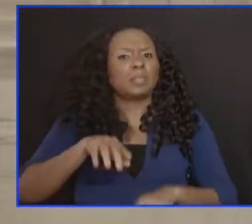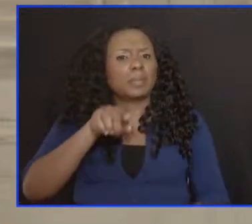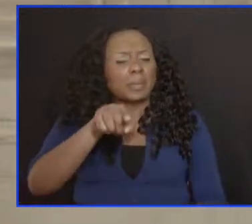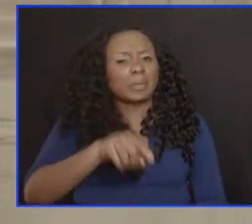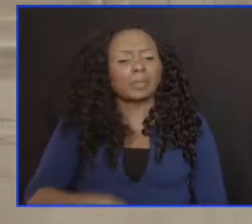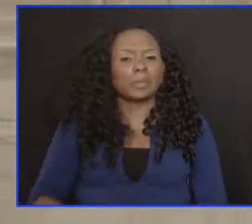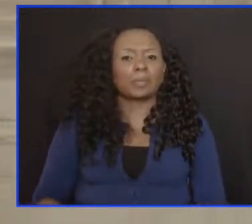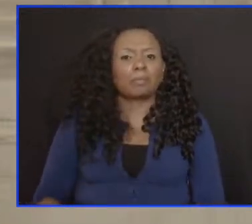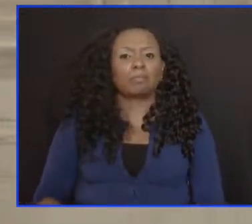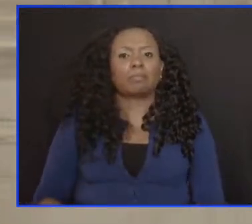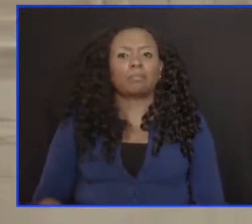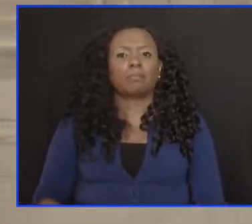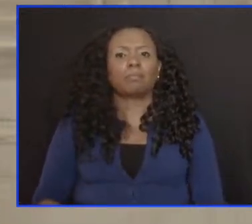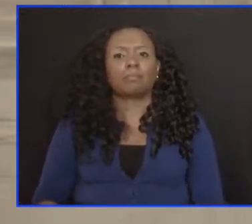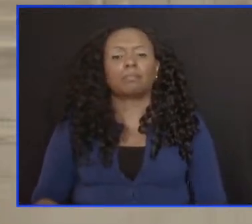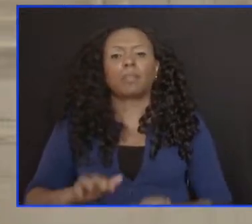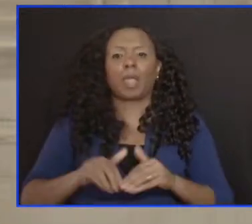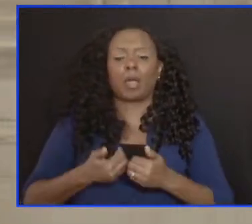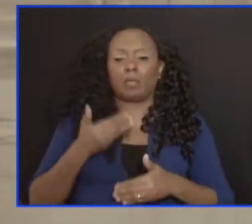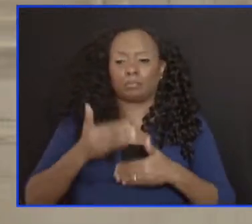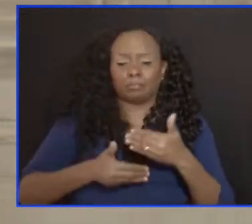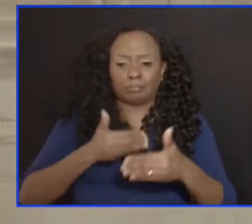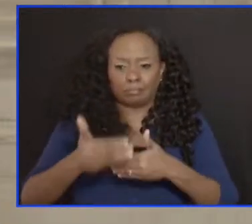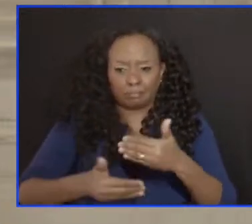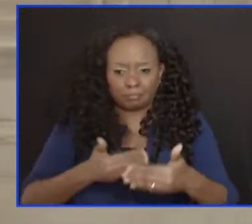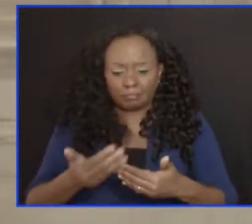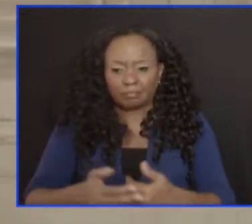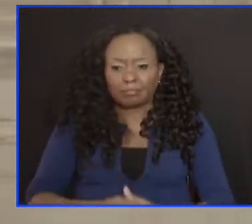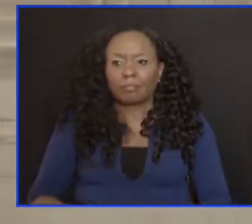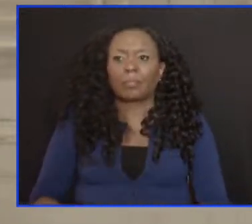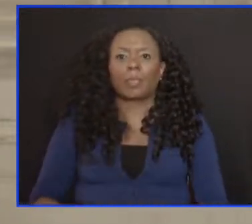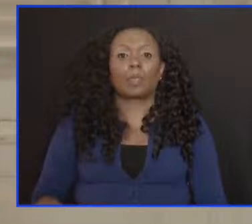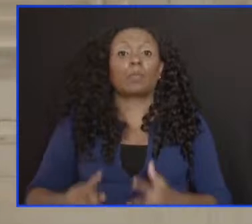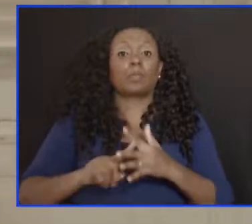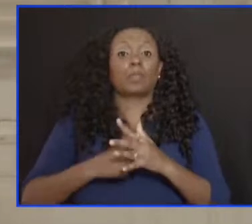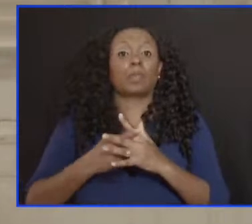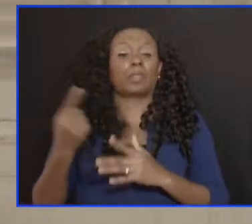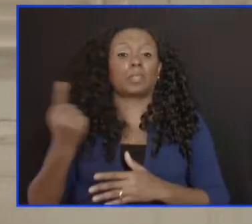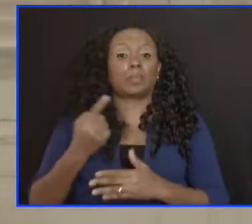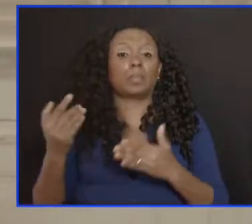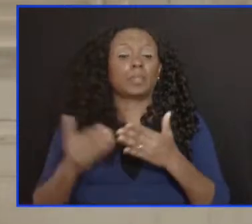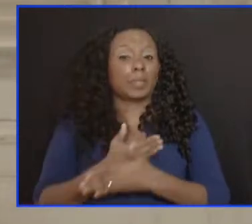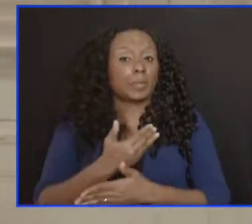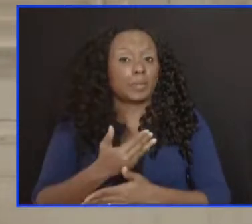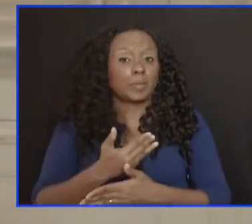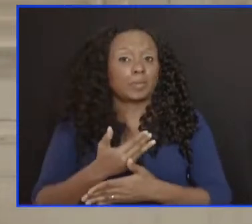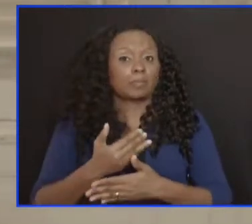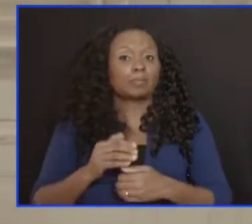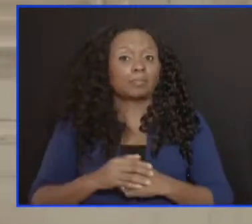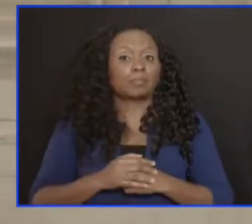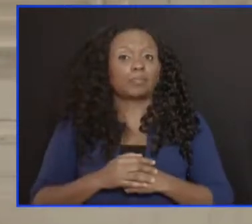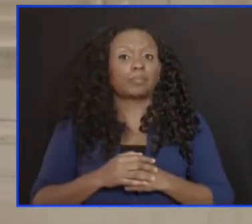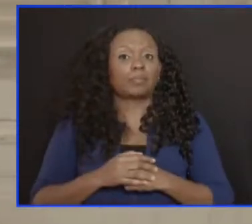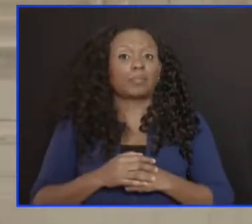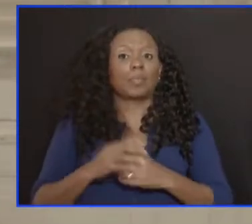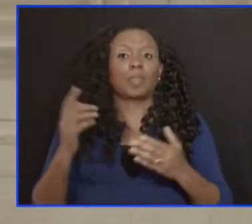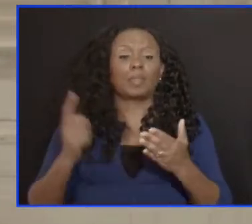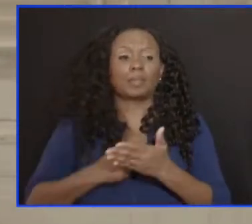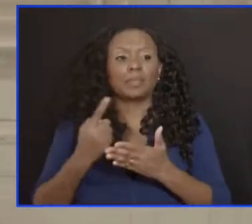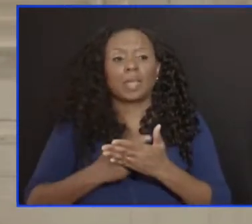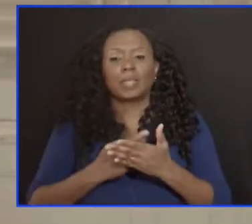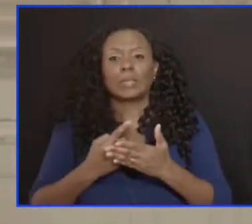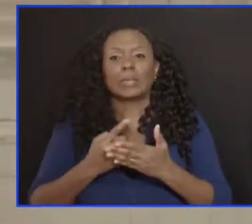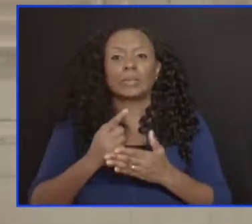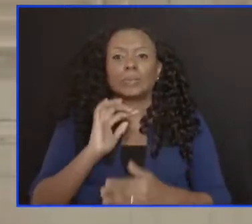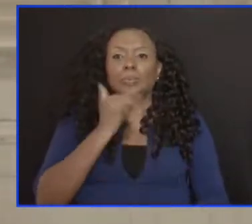with us as we go through a difficult process. Like I said, when you're starting something new, I always tell the team this, when you're starting something new, sometimes there are